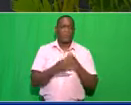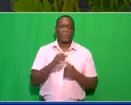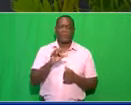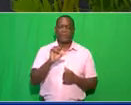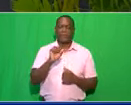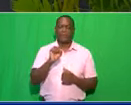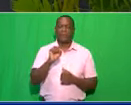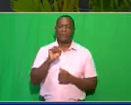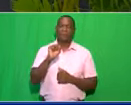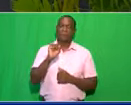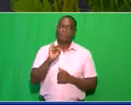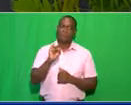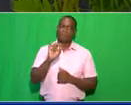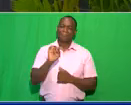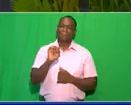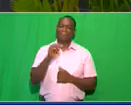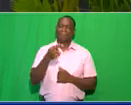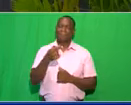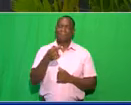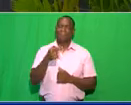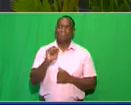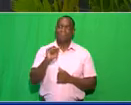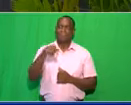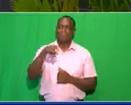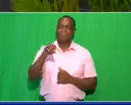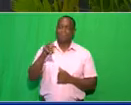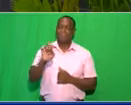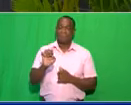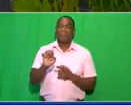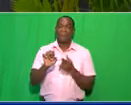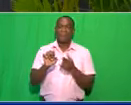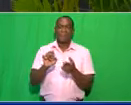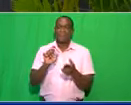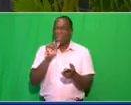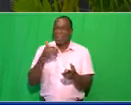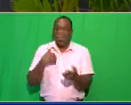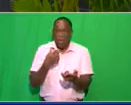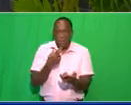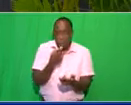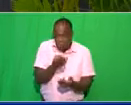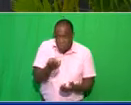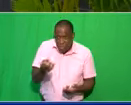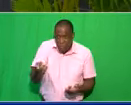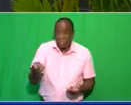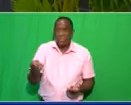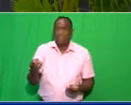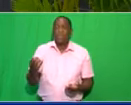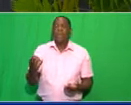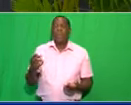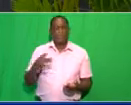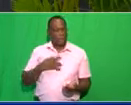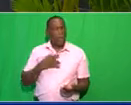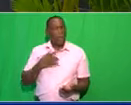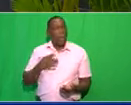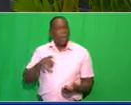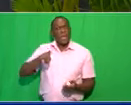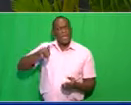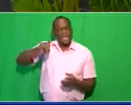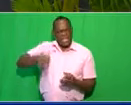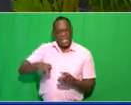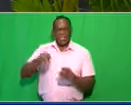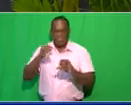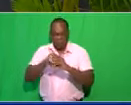to invest in the human capital. So it's for economic reasons. They're not trying to be the best because